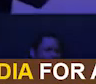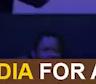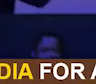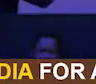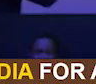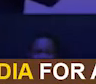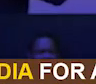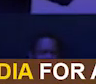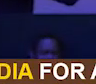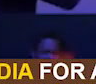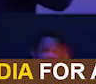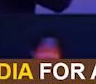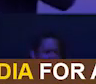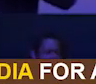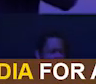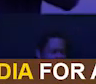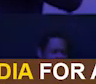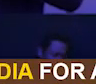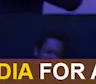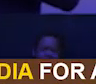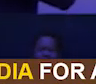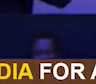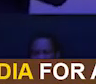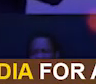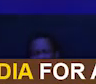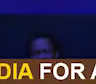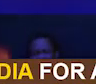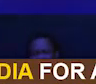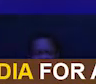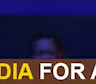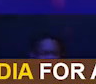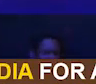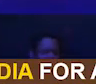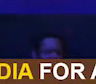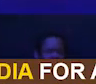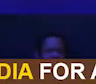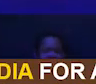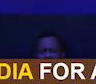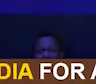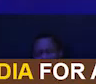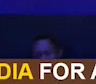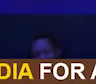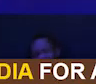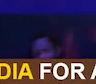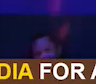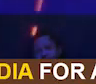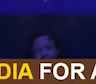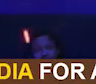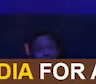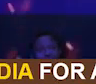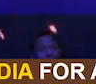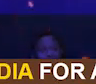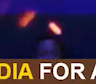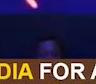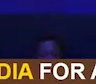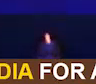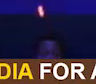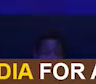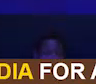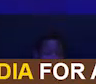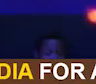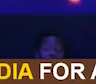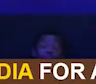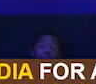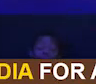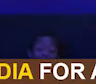It was a common name. You see, normally the Jews will pick your name and then